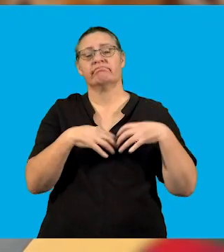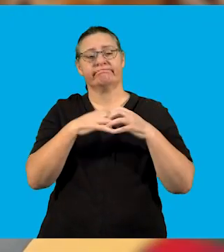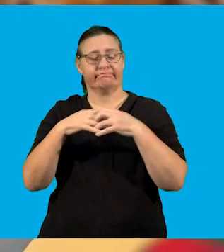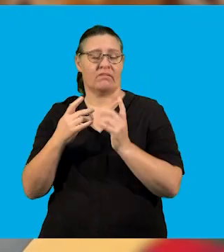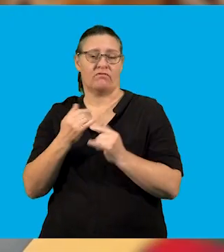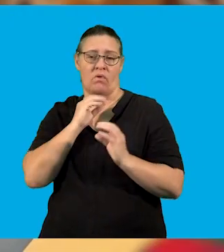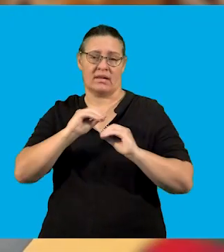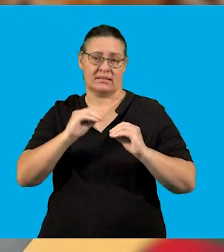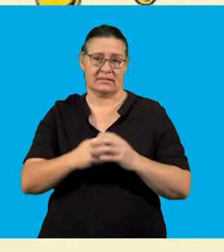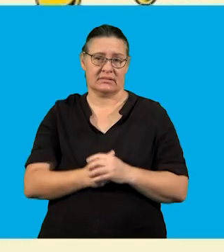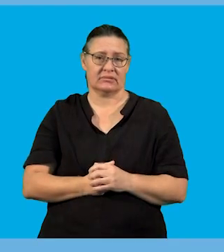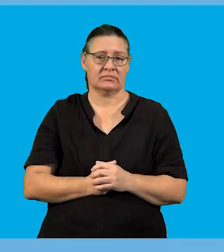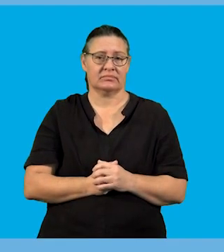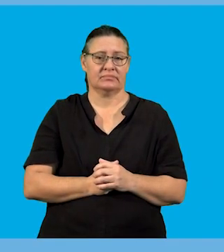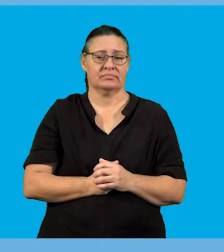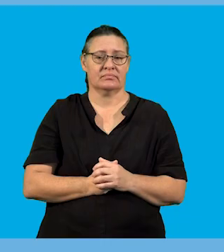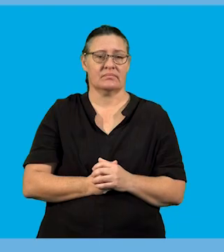lesson.